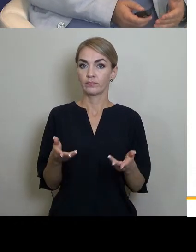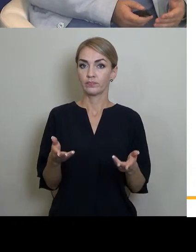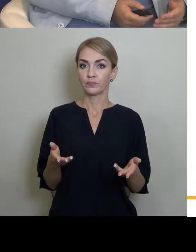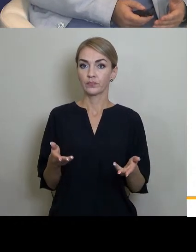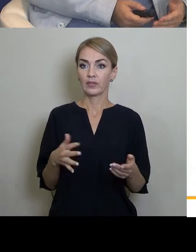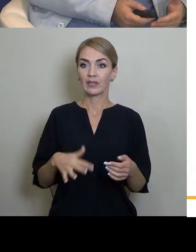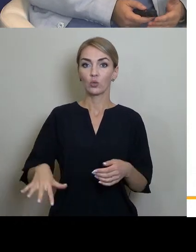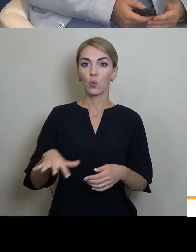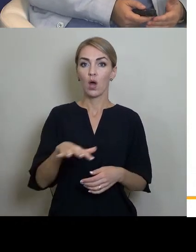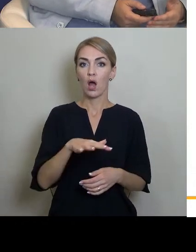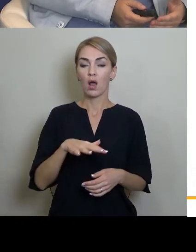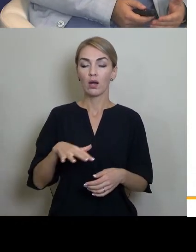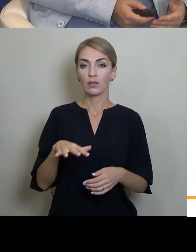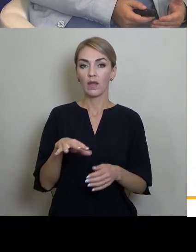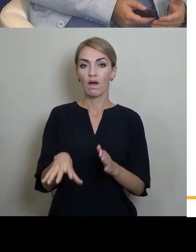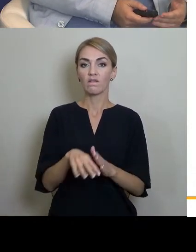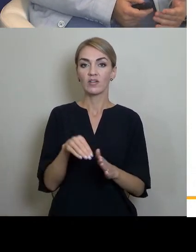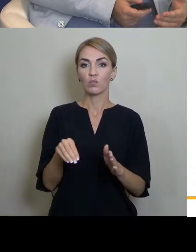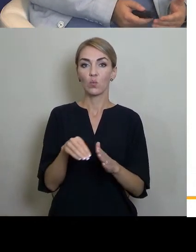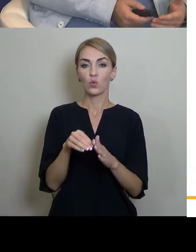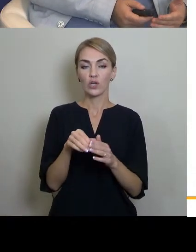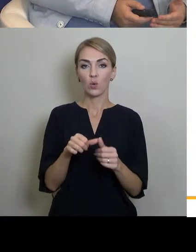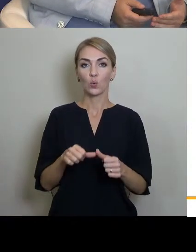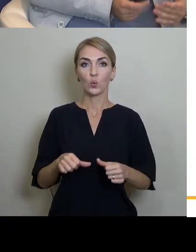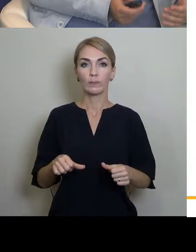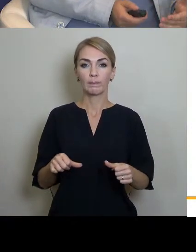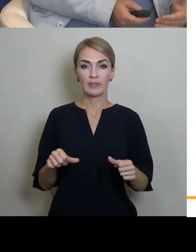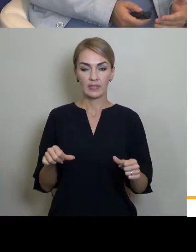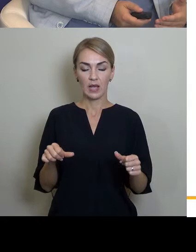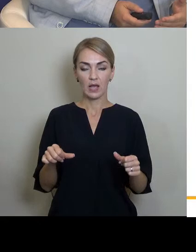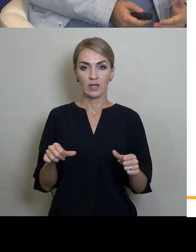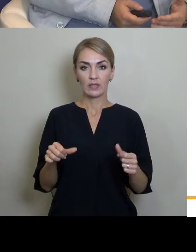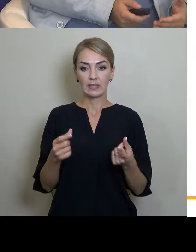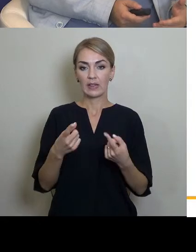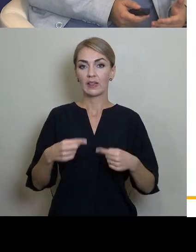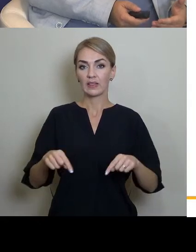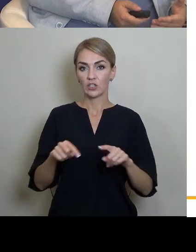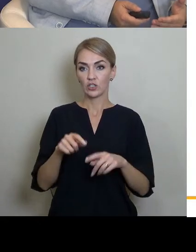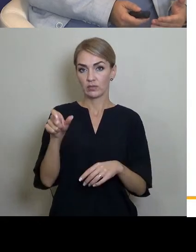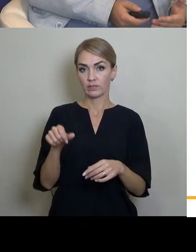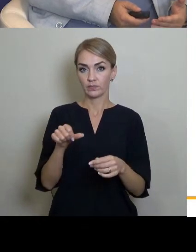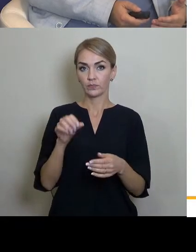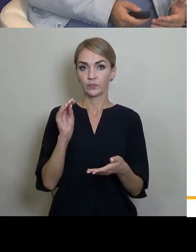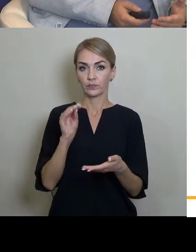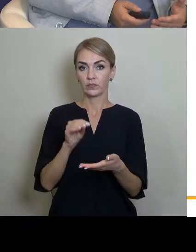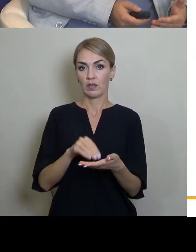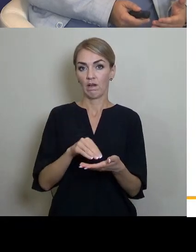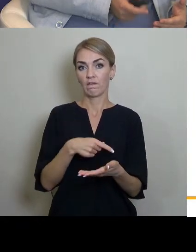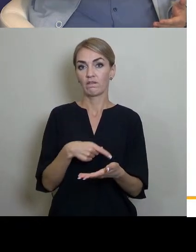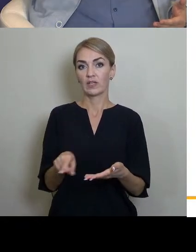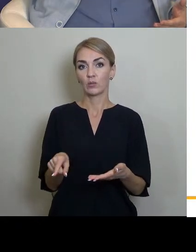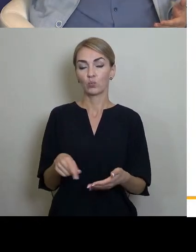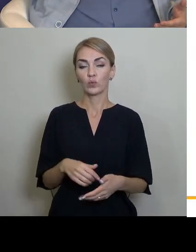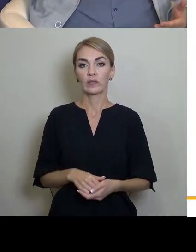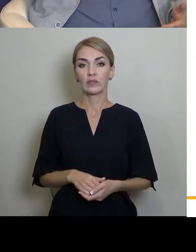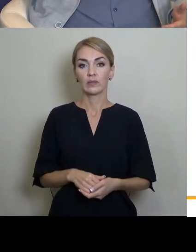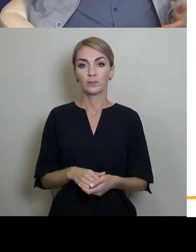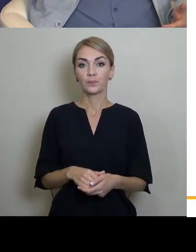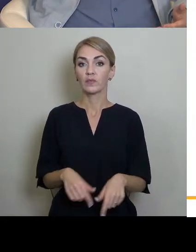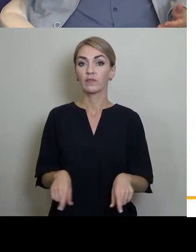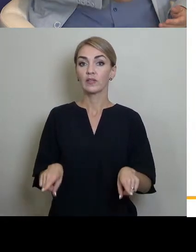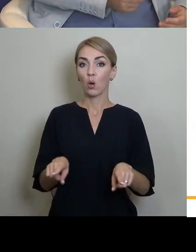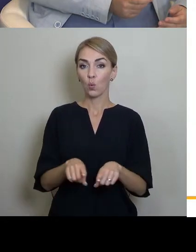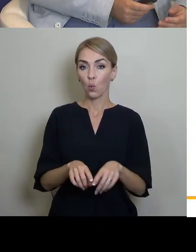that the nominee might pass away and he or she has to be deleted from the ballots,